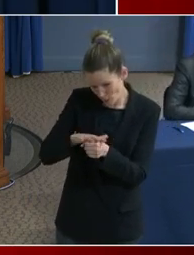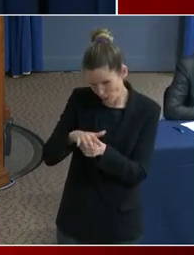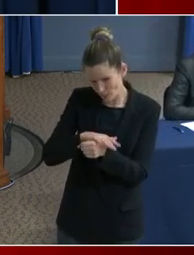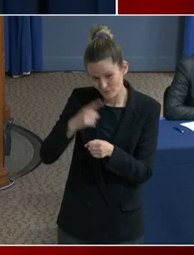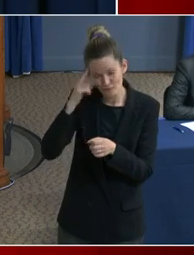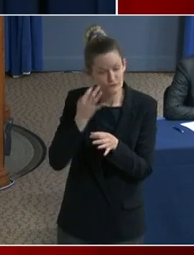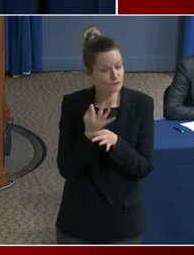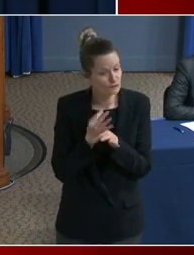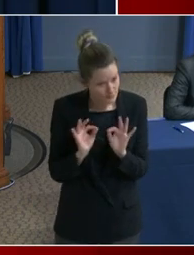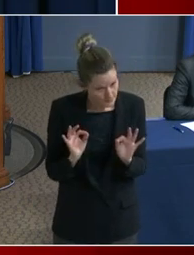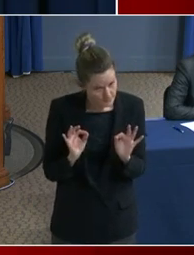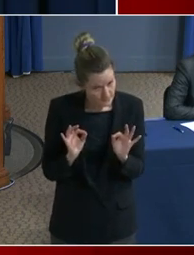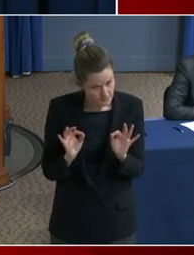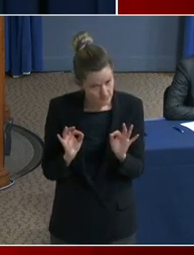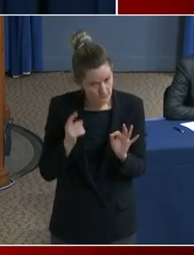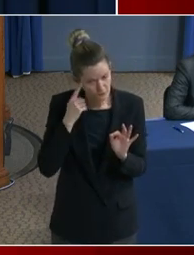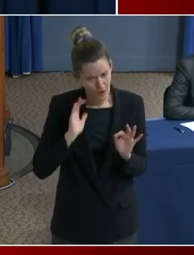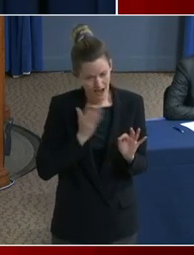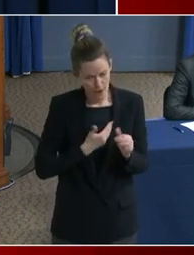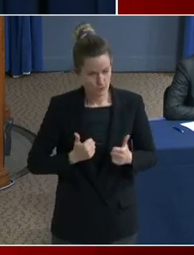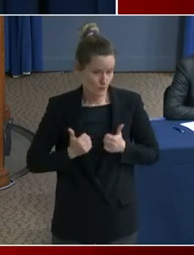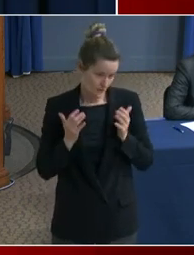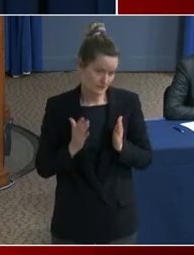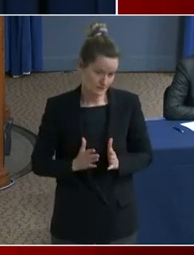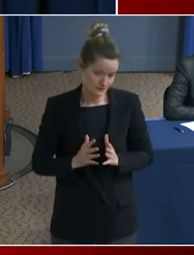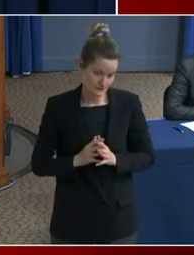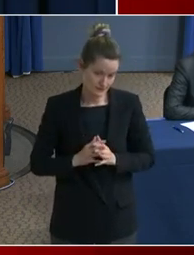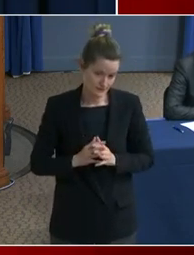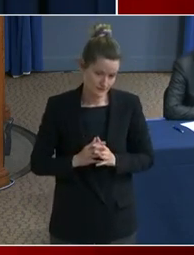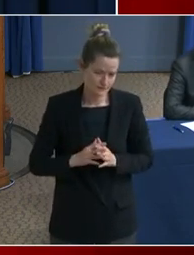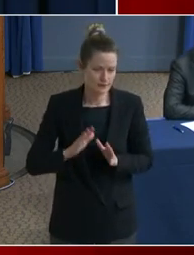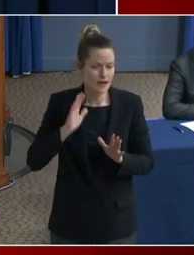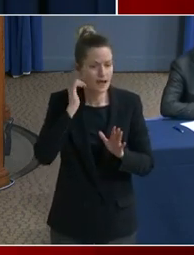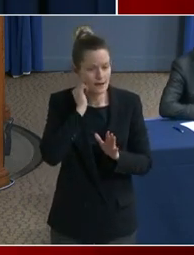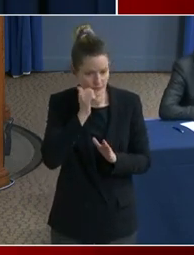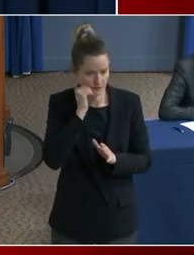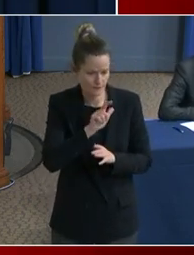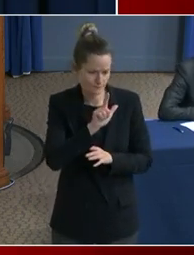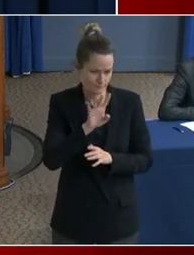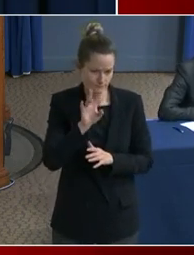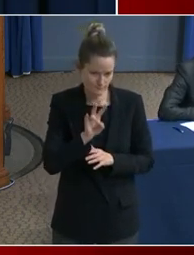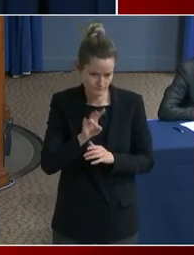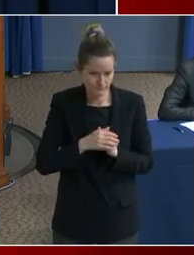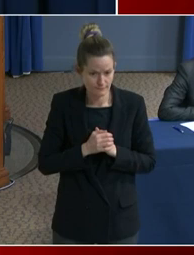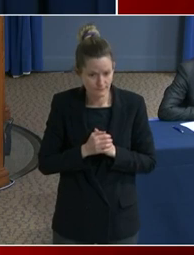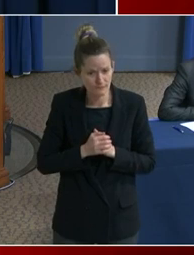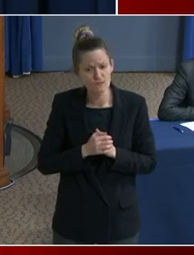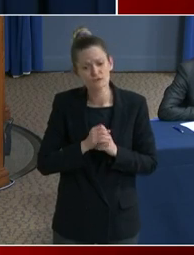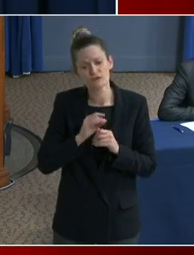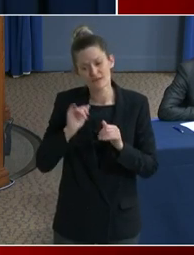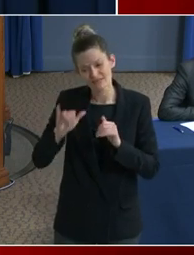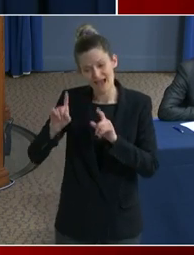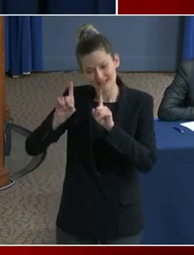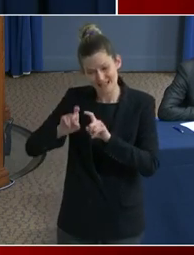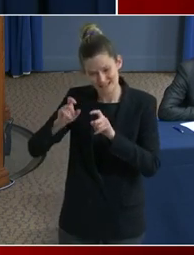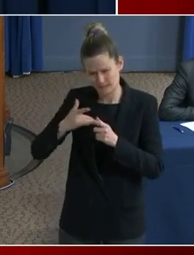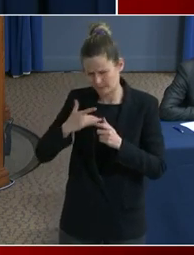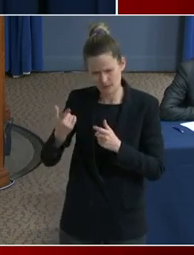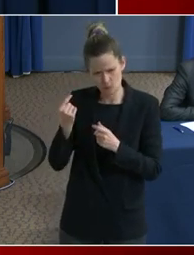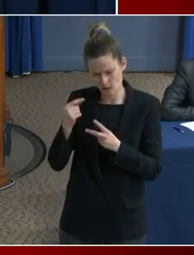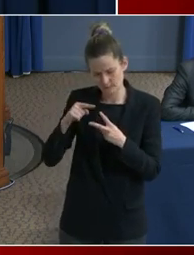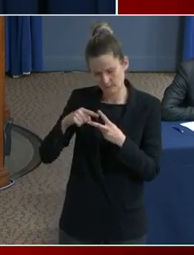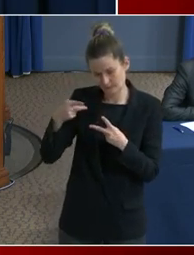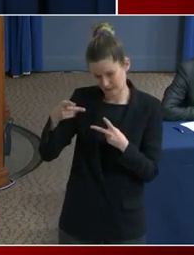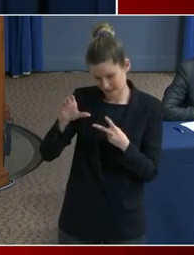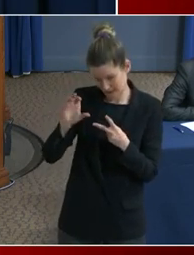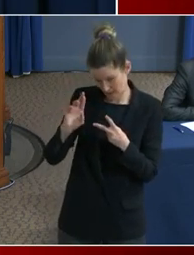for our residents. And that testing has largely been the PCR testing that initially we were turning